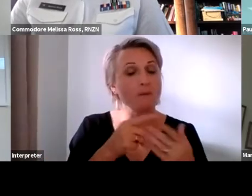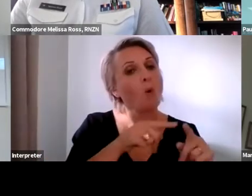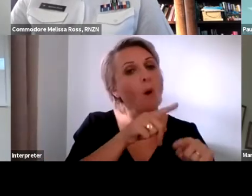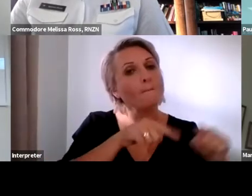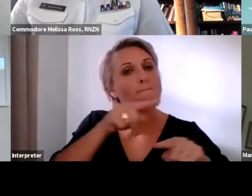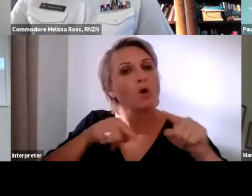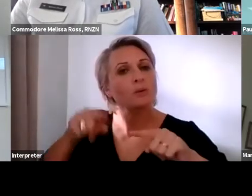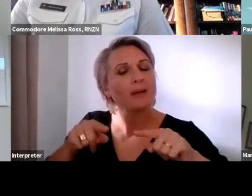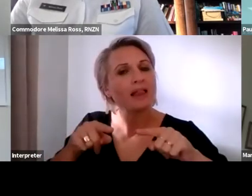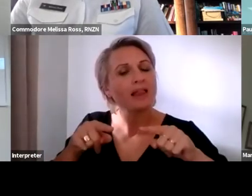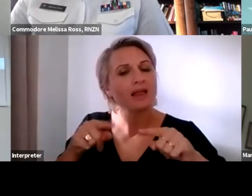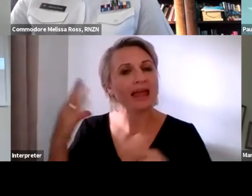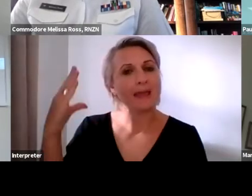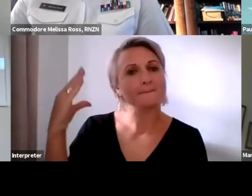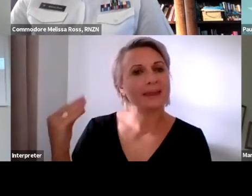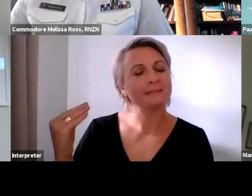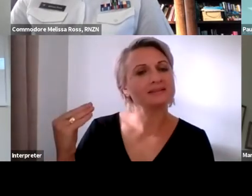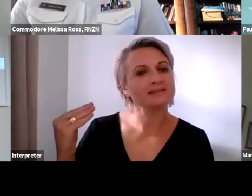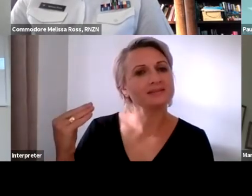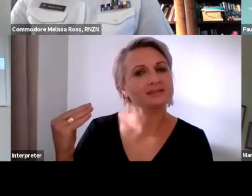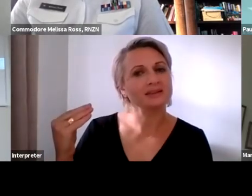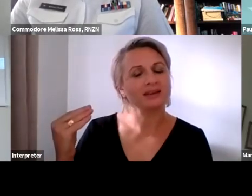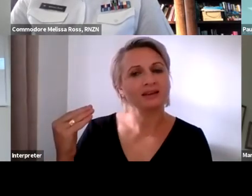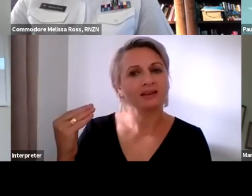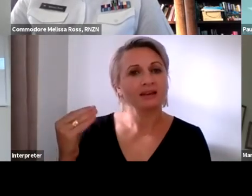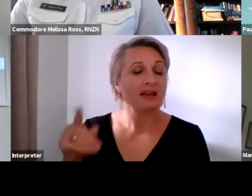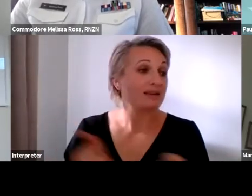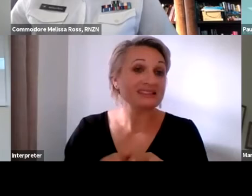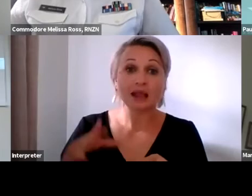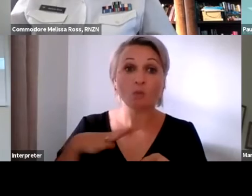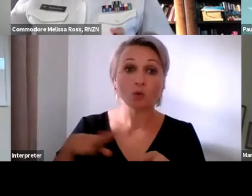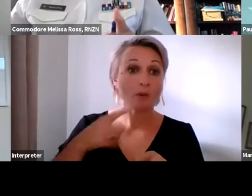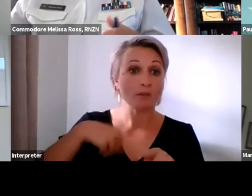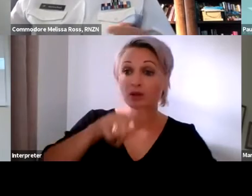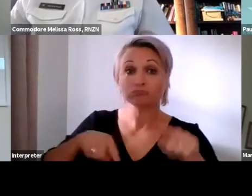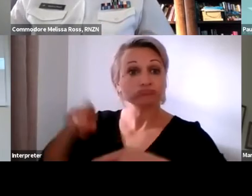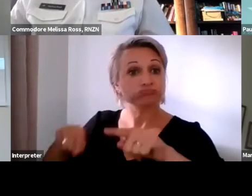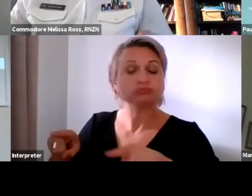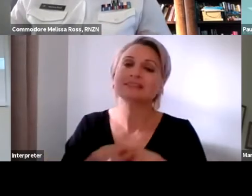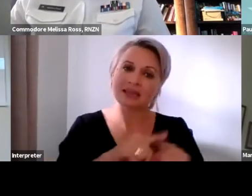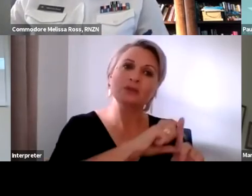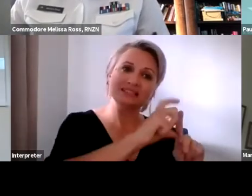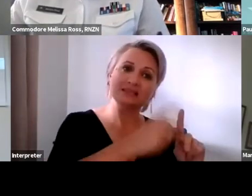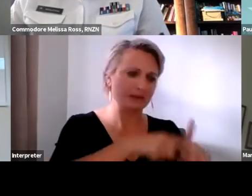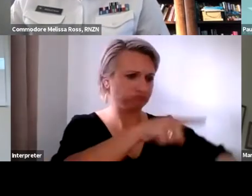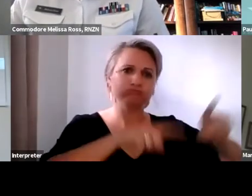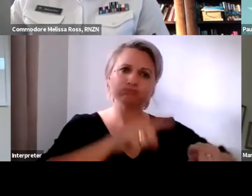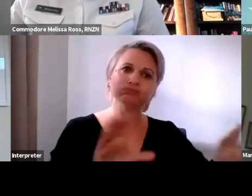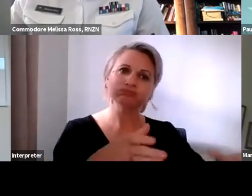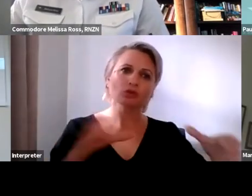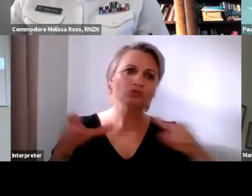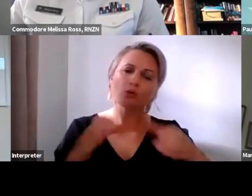And like women, we're not a homogenous group of people. And I think it's really, really important. And one of the things that I wanted to